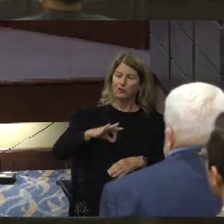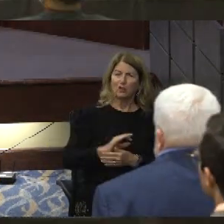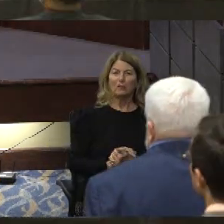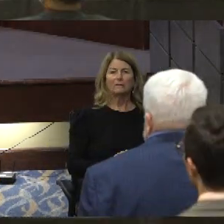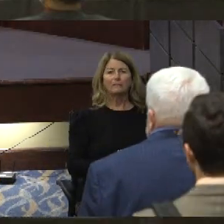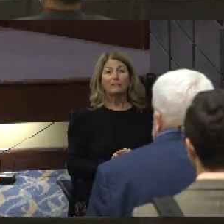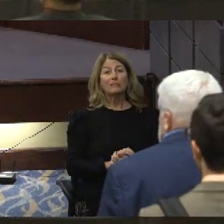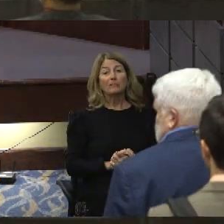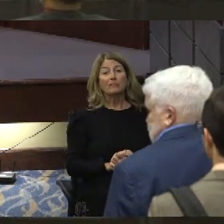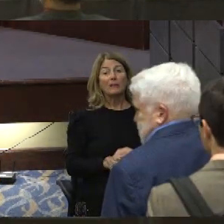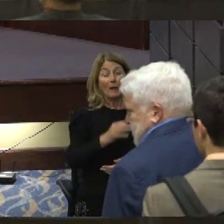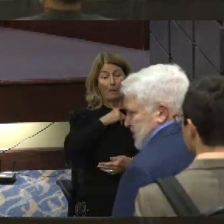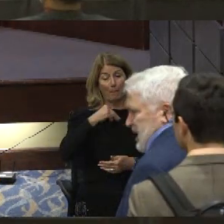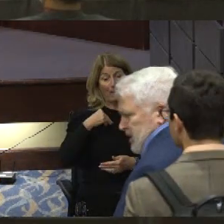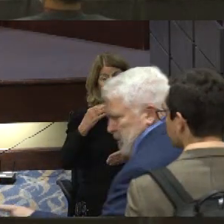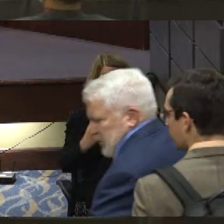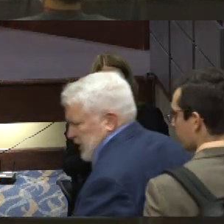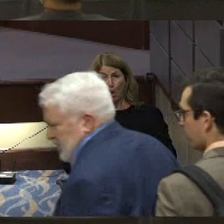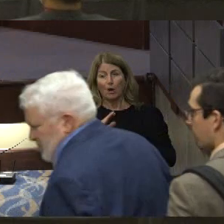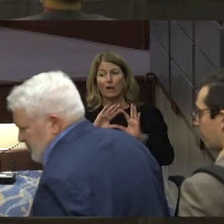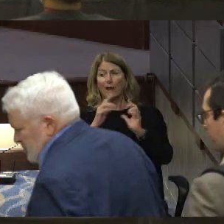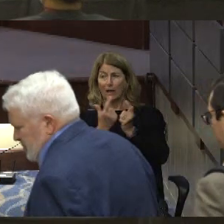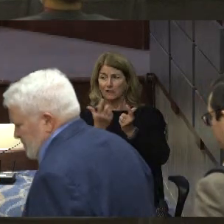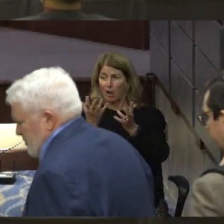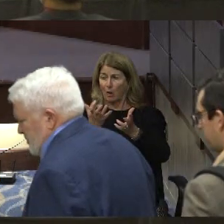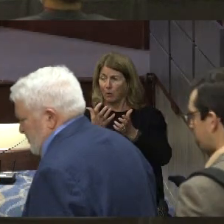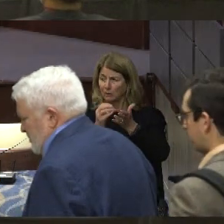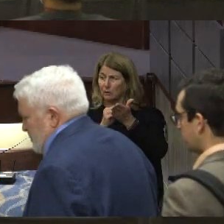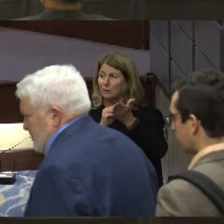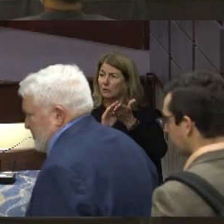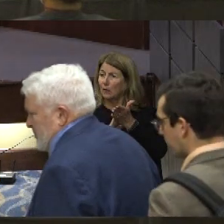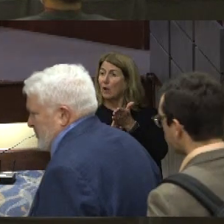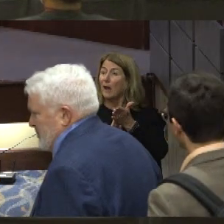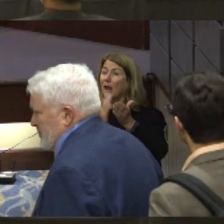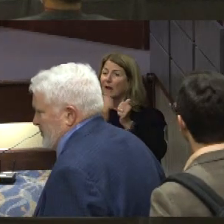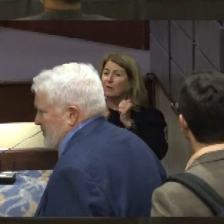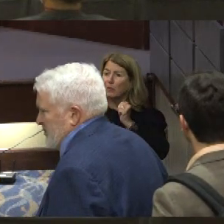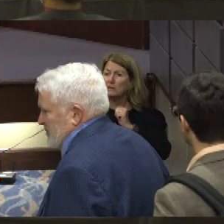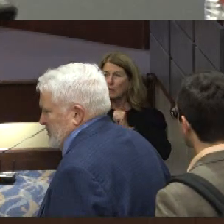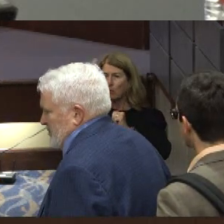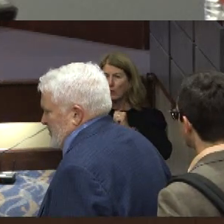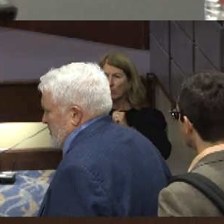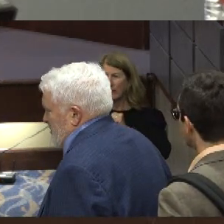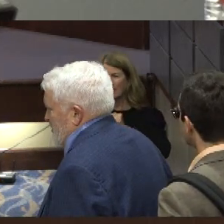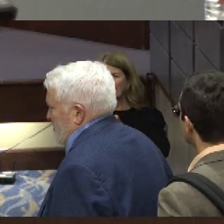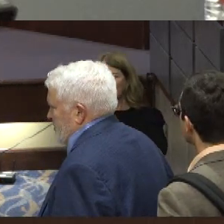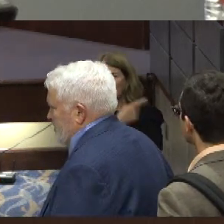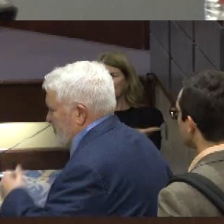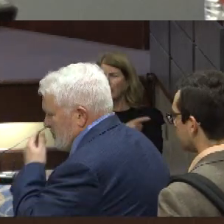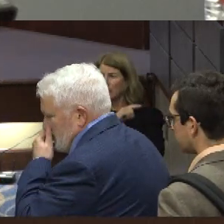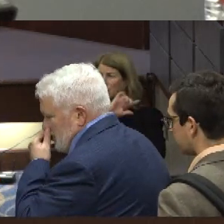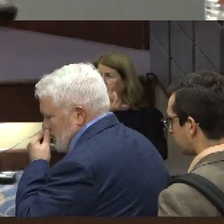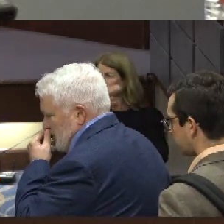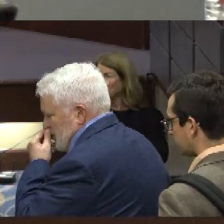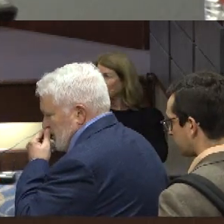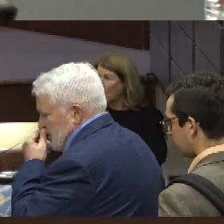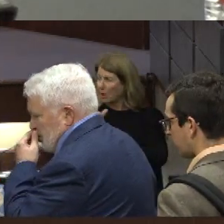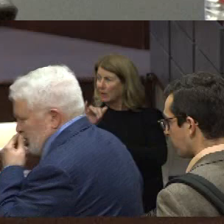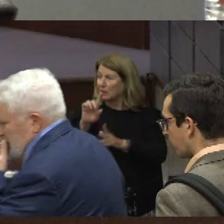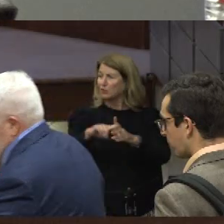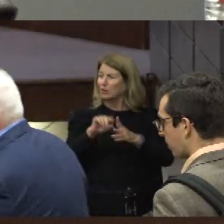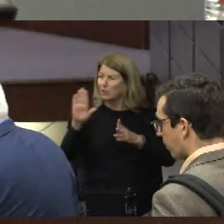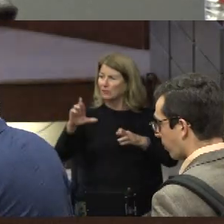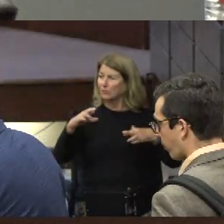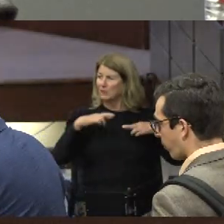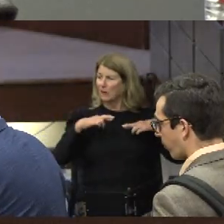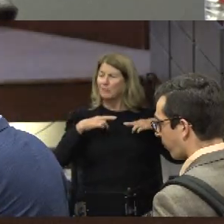Mayor and council, I do want to note, because everybody's wondering, in 10 days when Johnny goes into retirement, they're curious